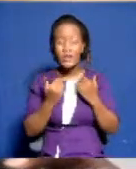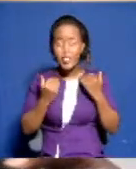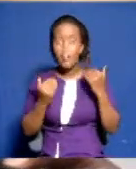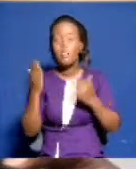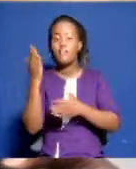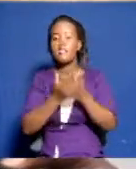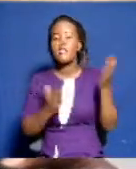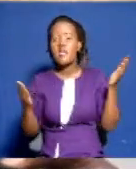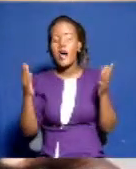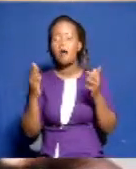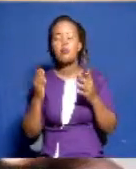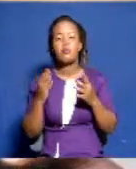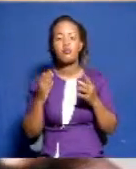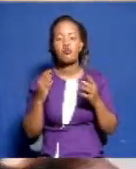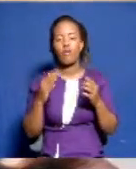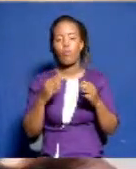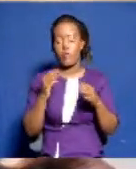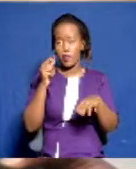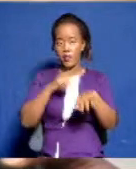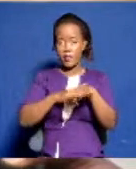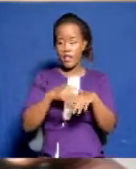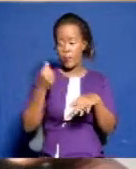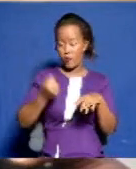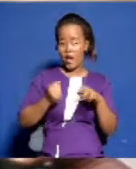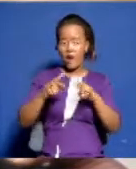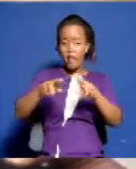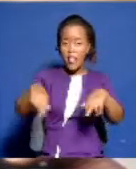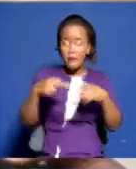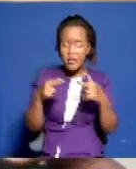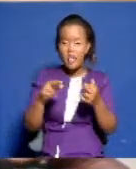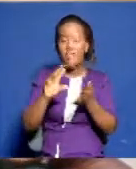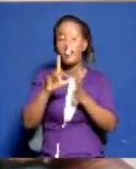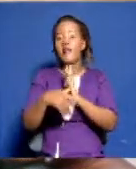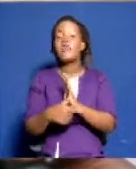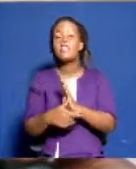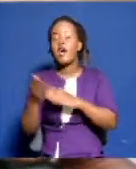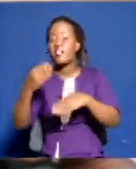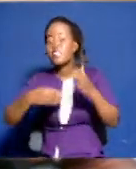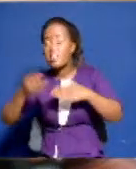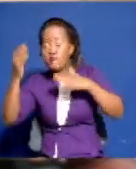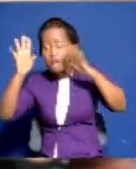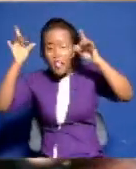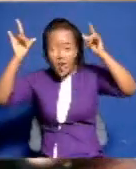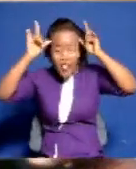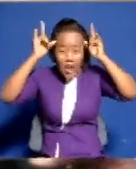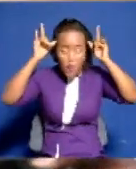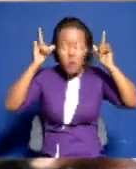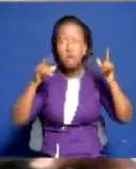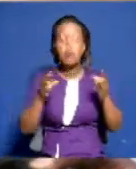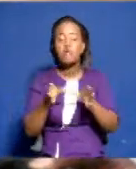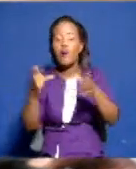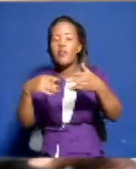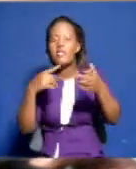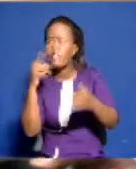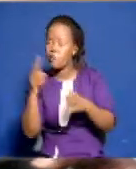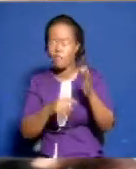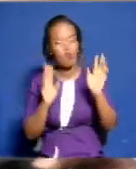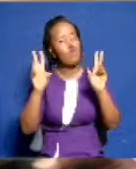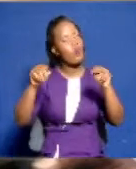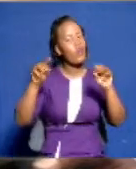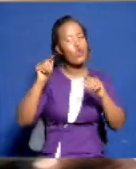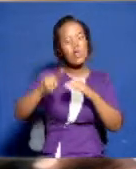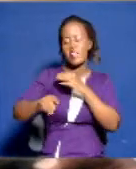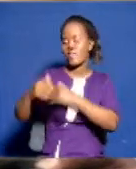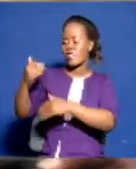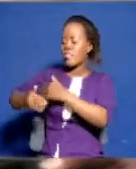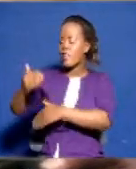wanabadilisha ati mtoto wako amekuwa defiled, unapatiwa ng'ombe moja ati jamii inasema hapana, huyu ni jirani yako ama